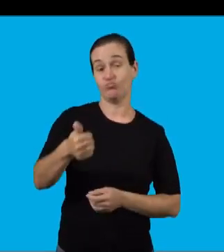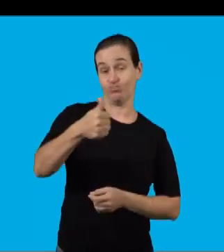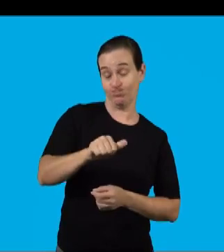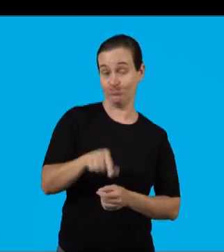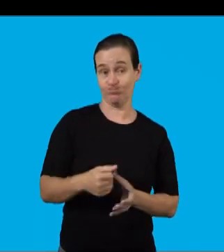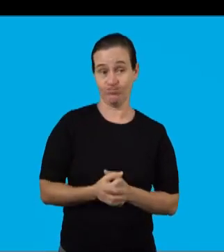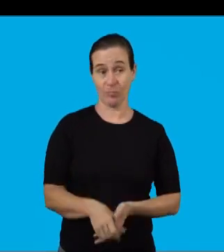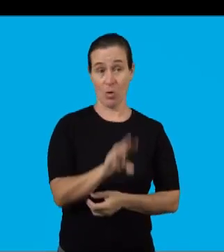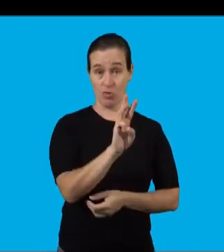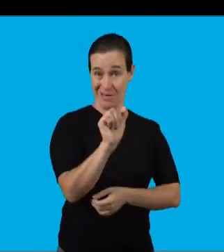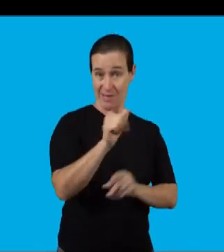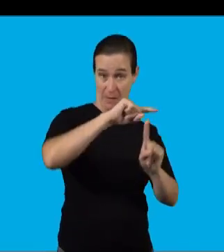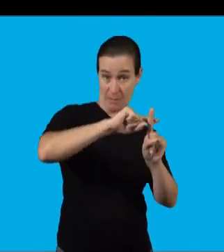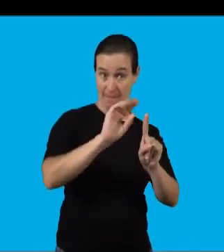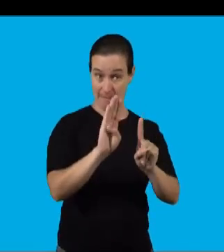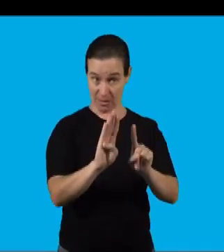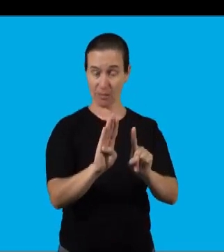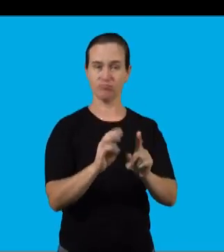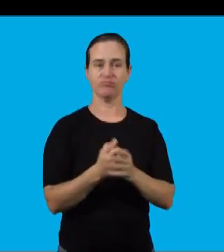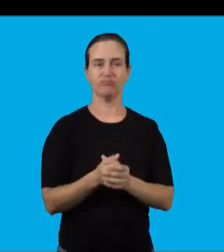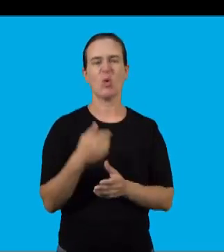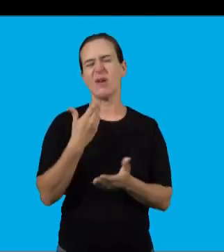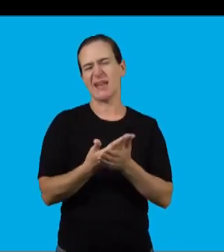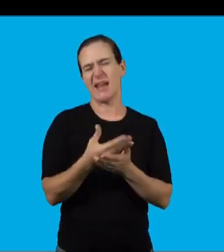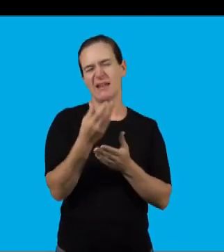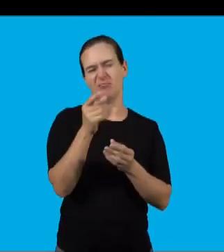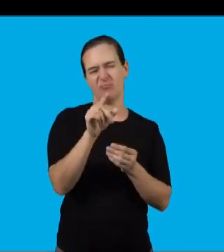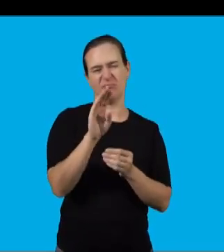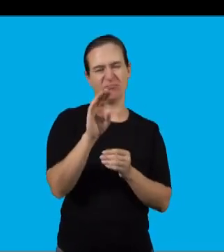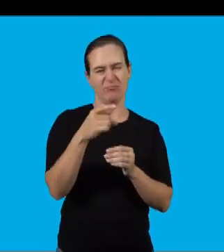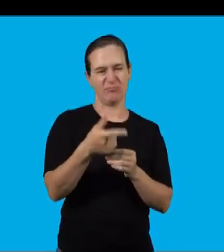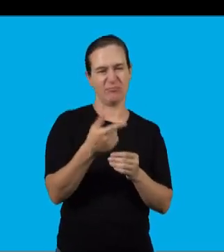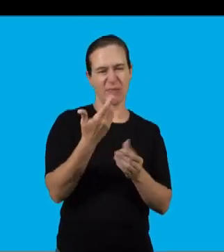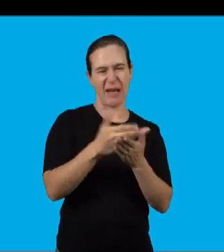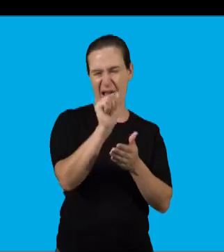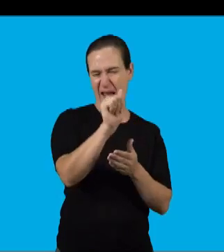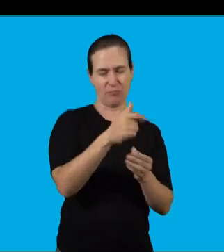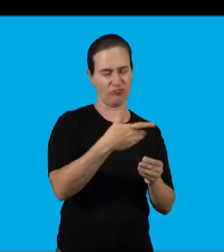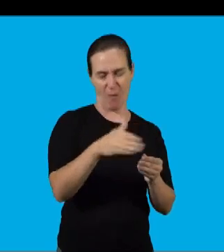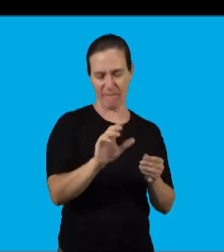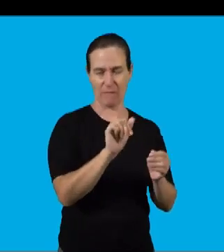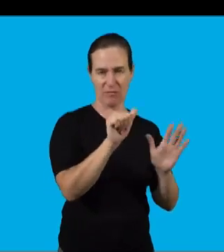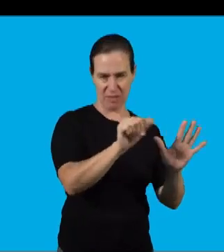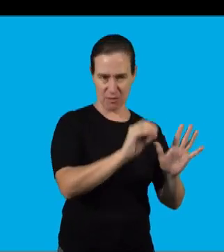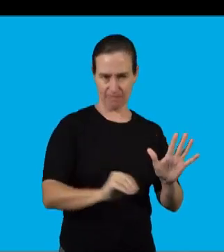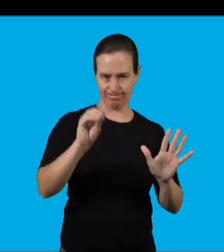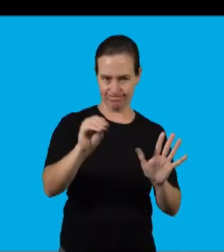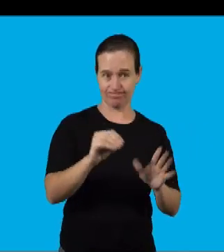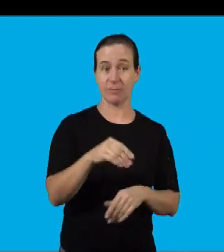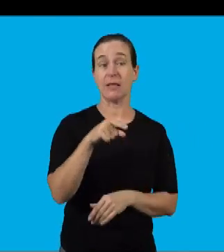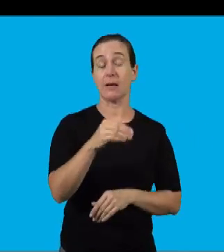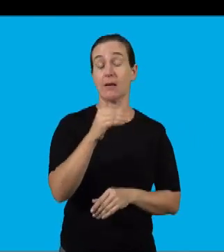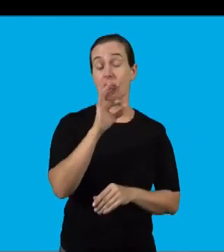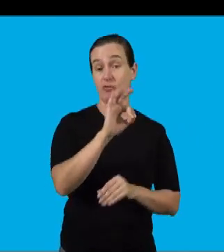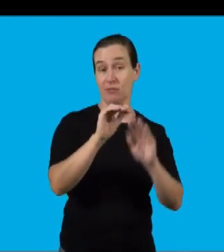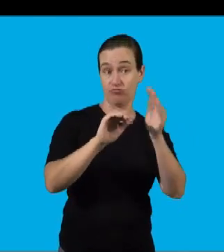we have 3a plus b. Of course, we're just going to substitute that a. And when we add b, that should be equals to